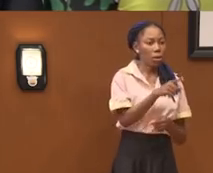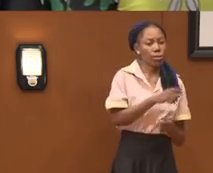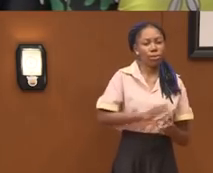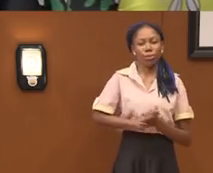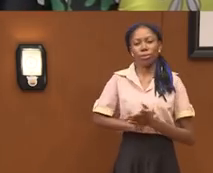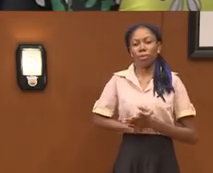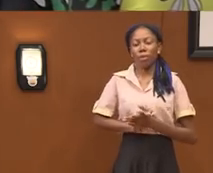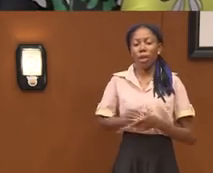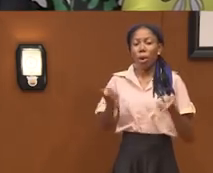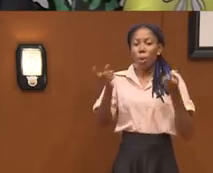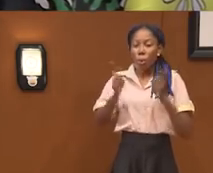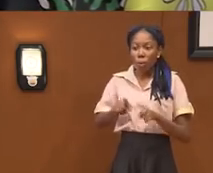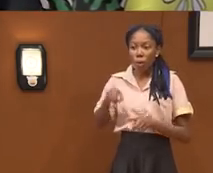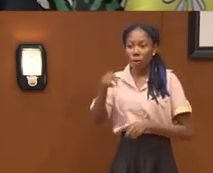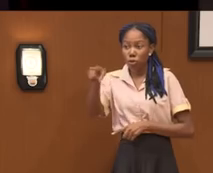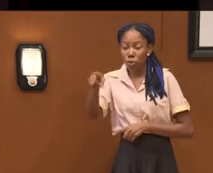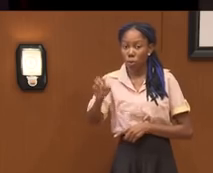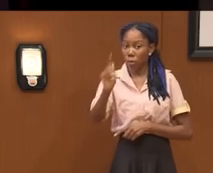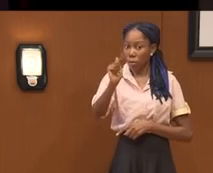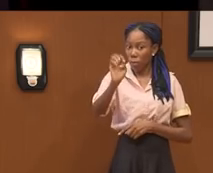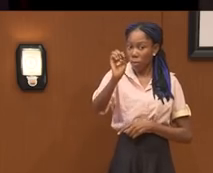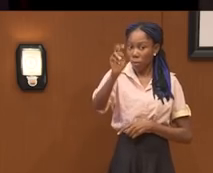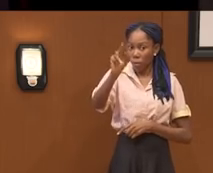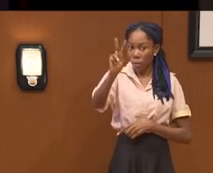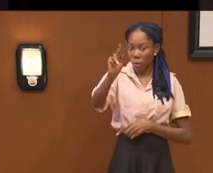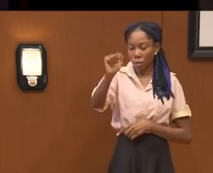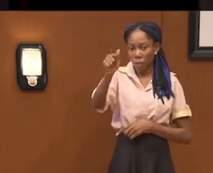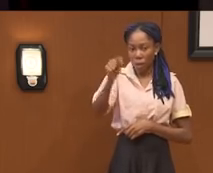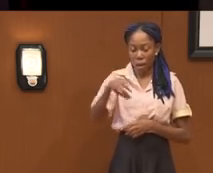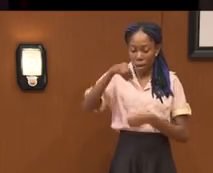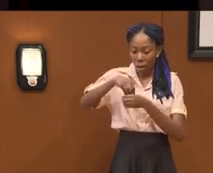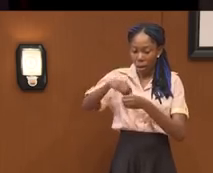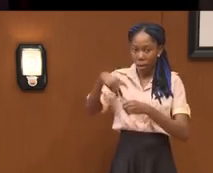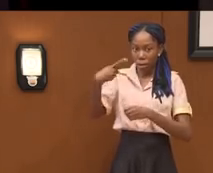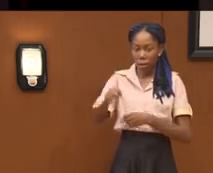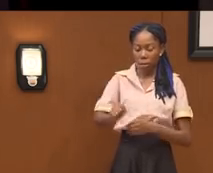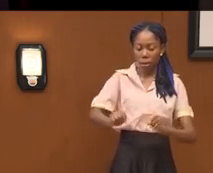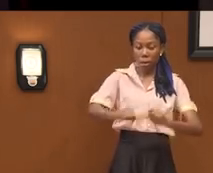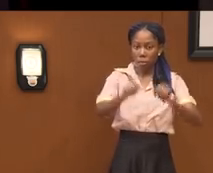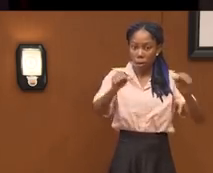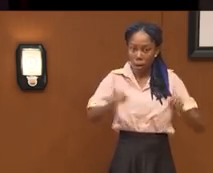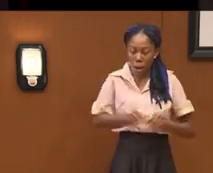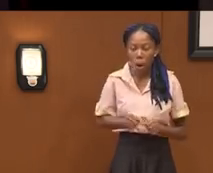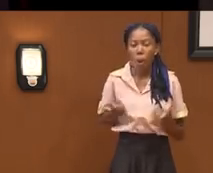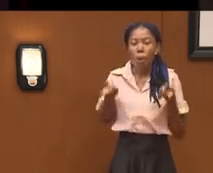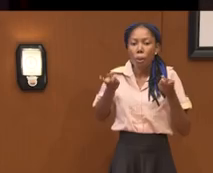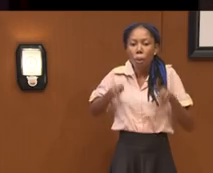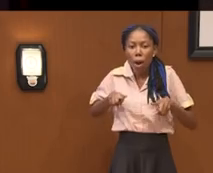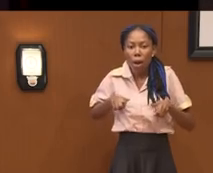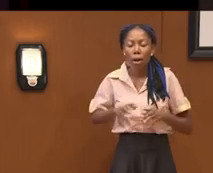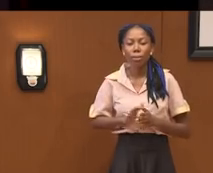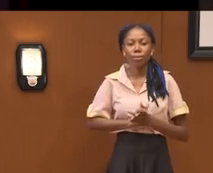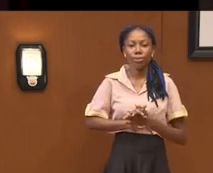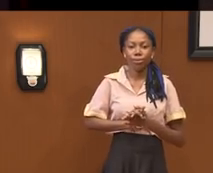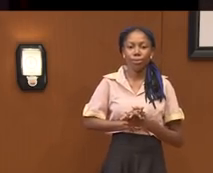said, were you a tenant in that premises? Yes, ma'am. When did you become a tenant in that premises?